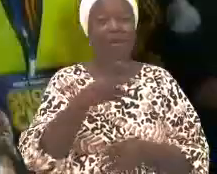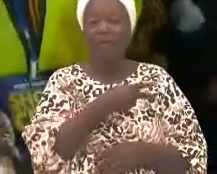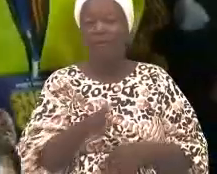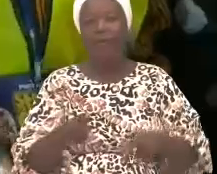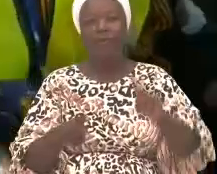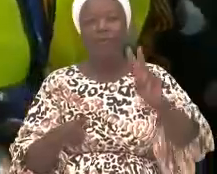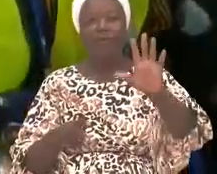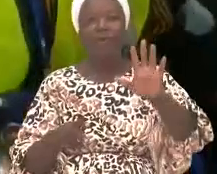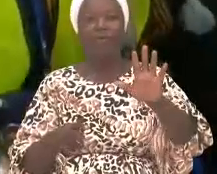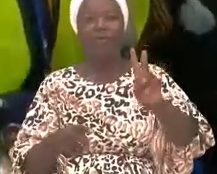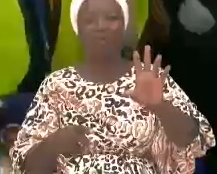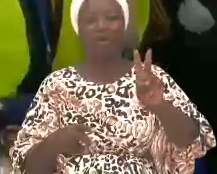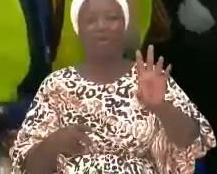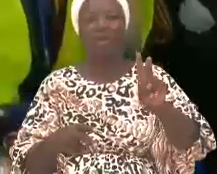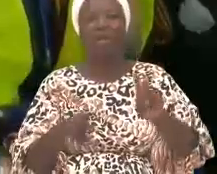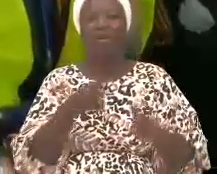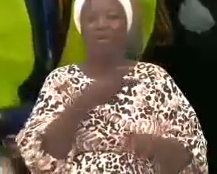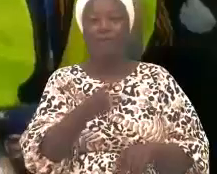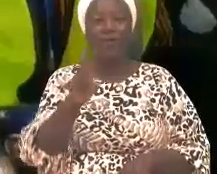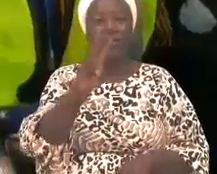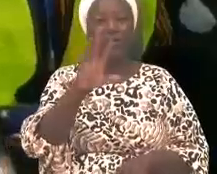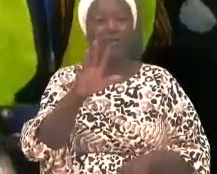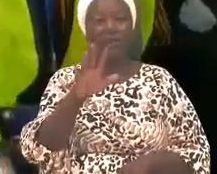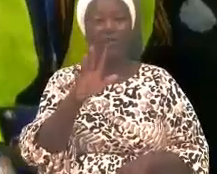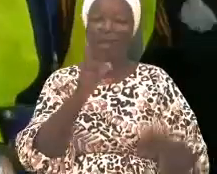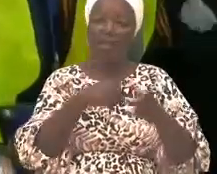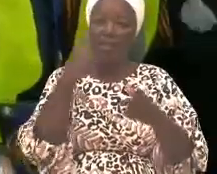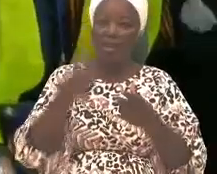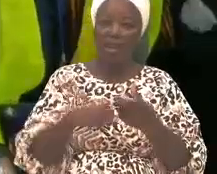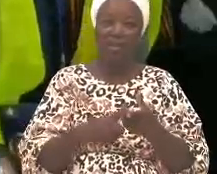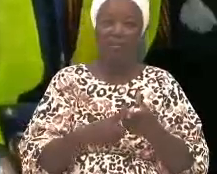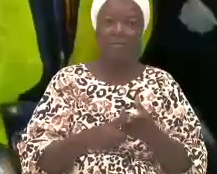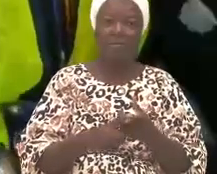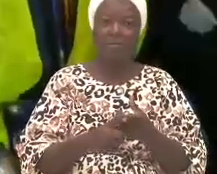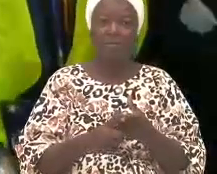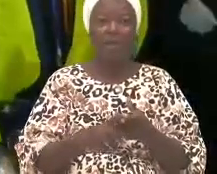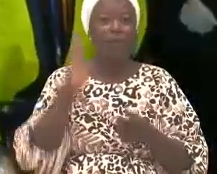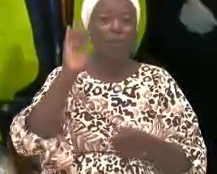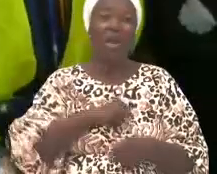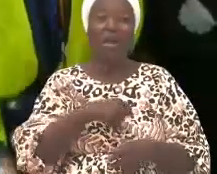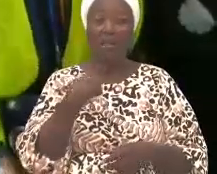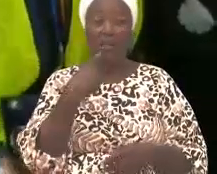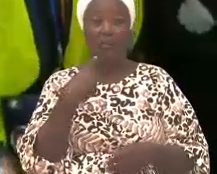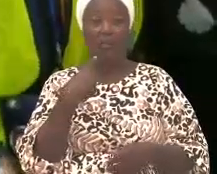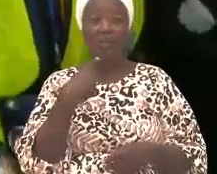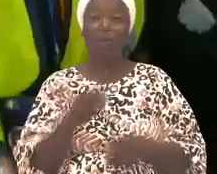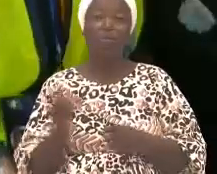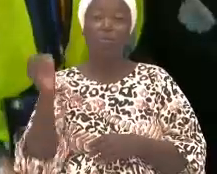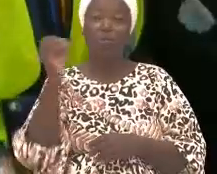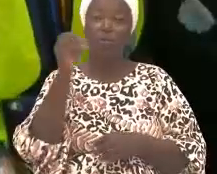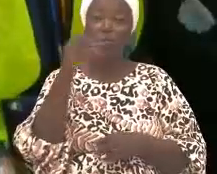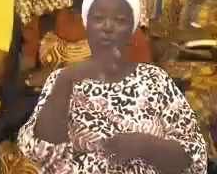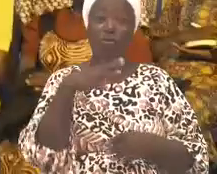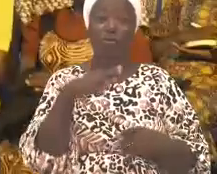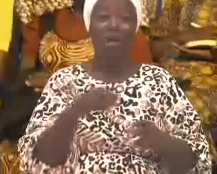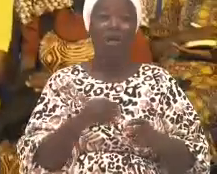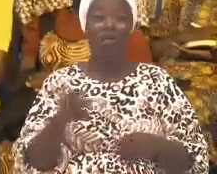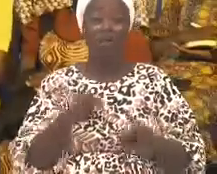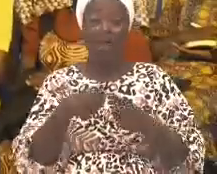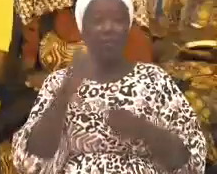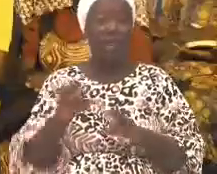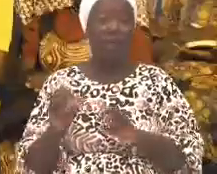25. In verse 25, then will I sprinkle clean water upon you,